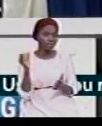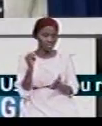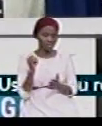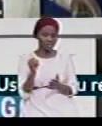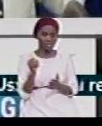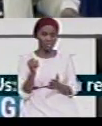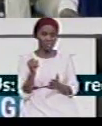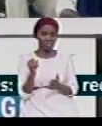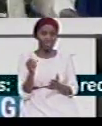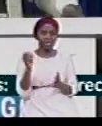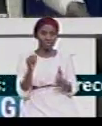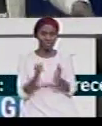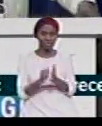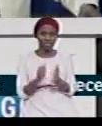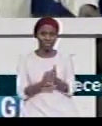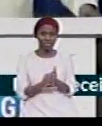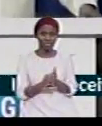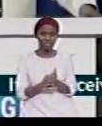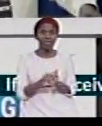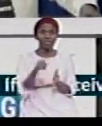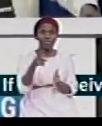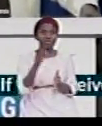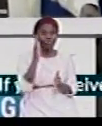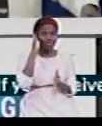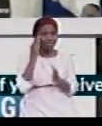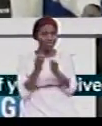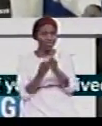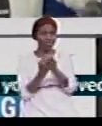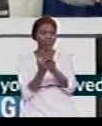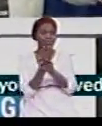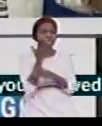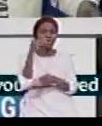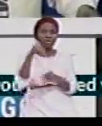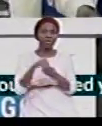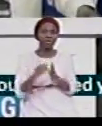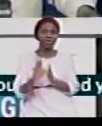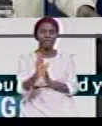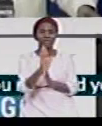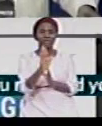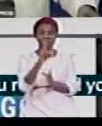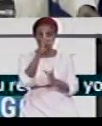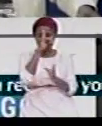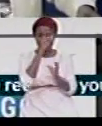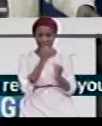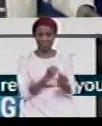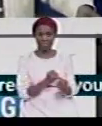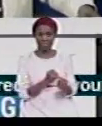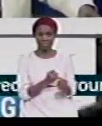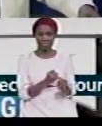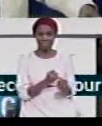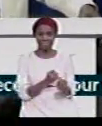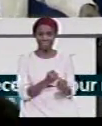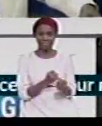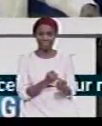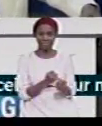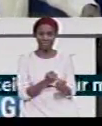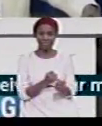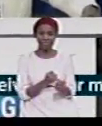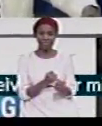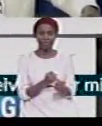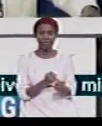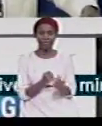so that you grow in your faith. Still examine yourself.